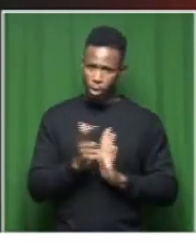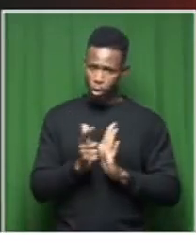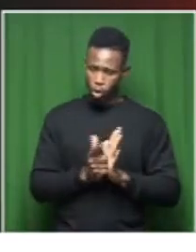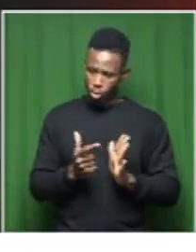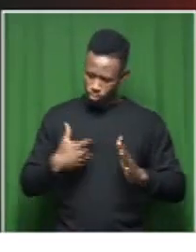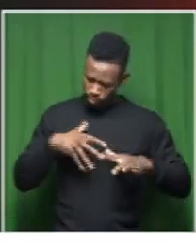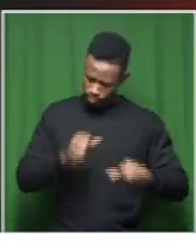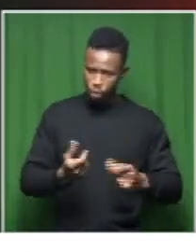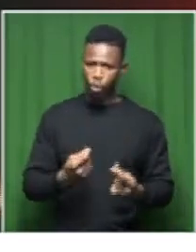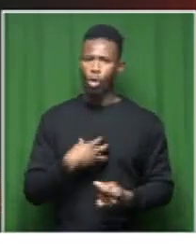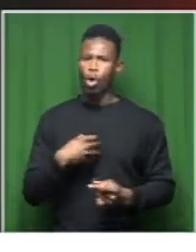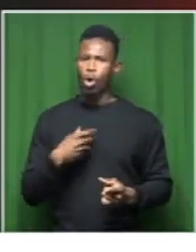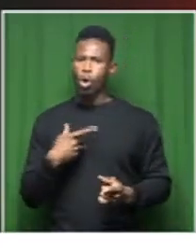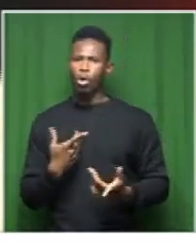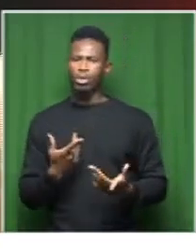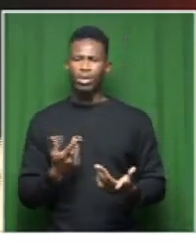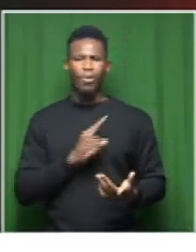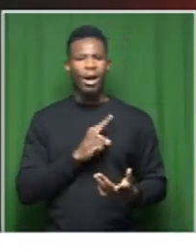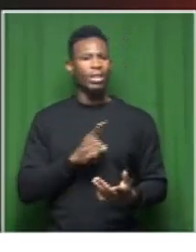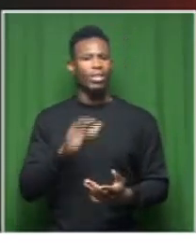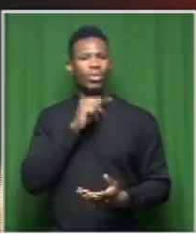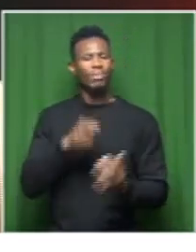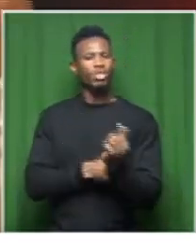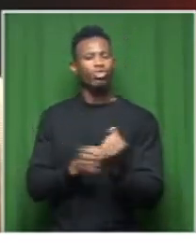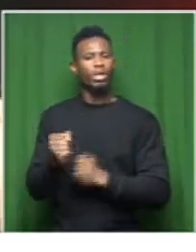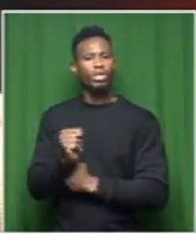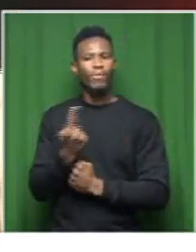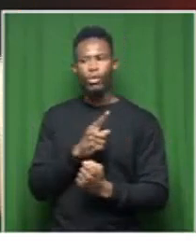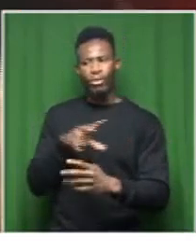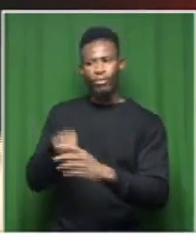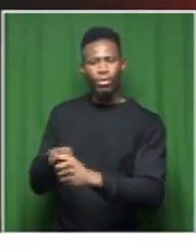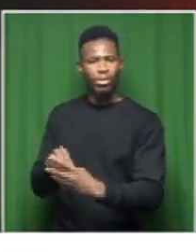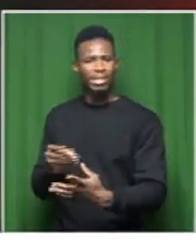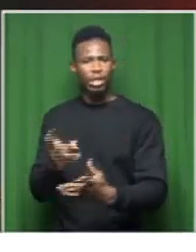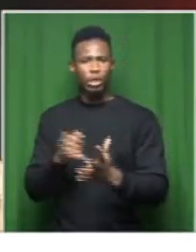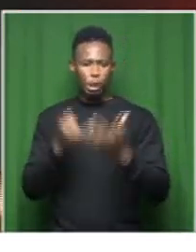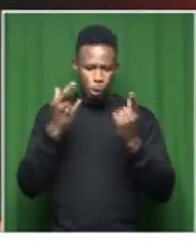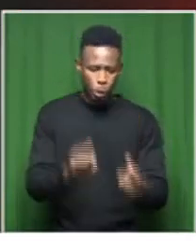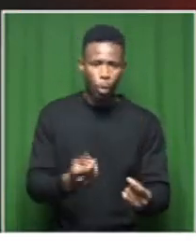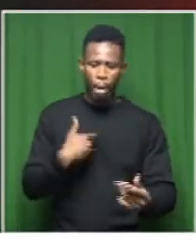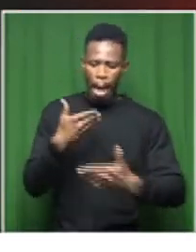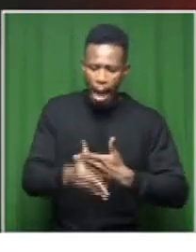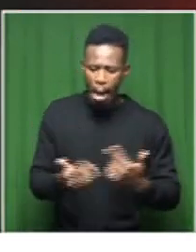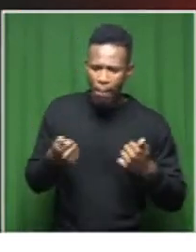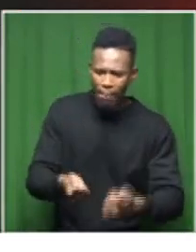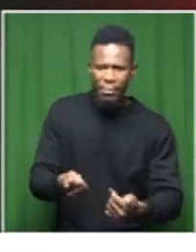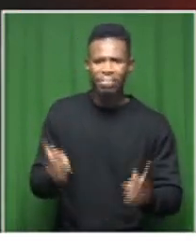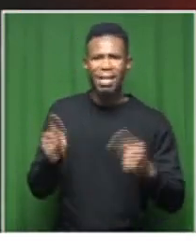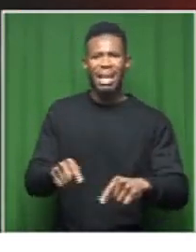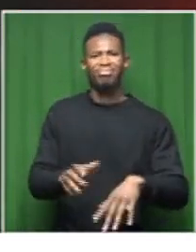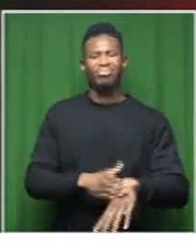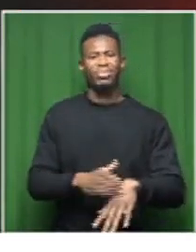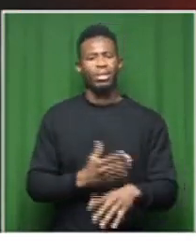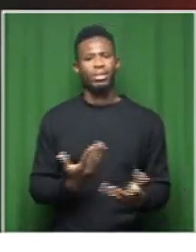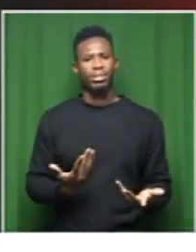they participate on what must happen. They just react, and then we react after them. It can't go on like that.